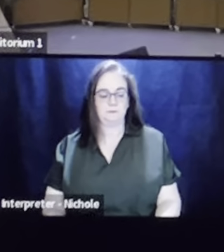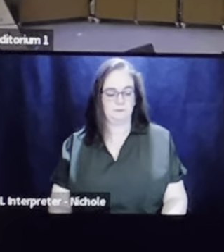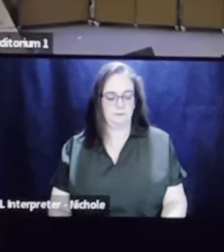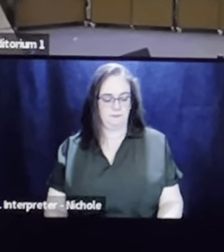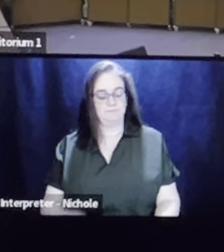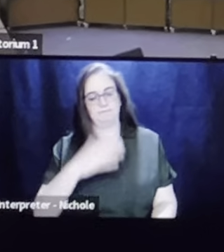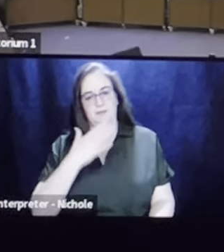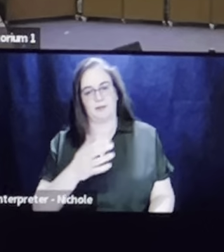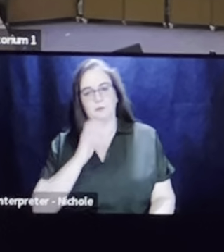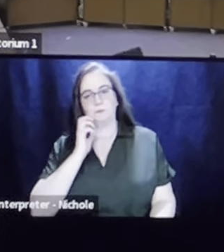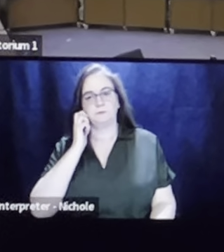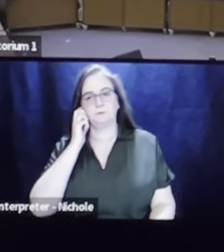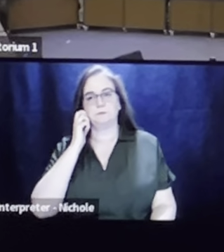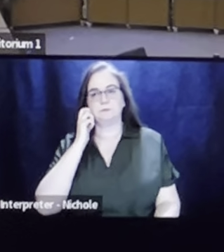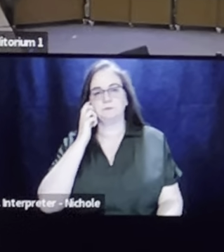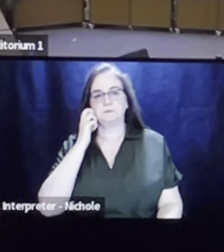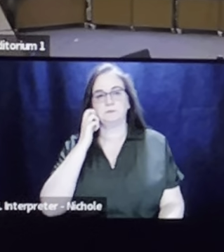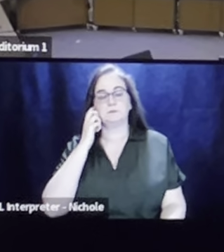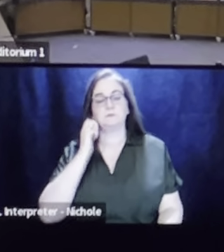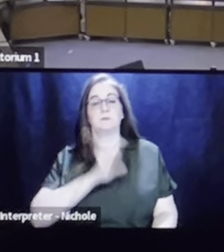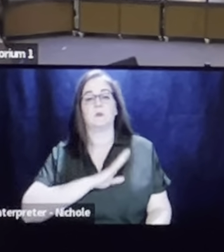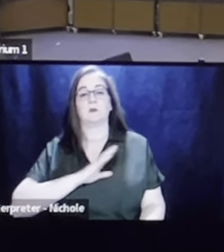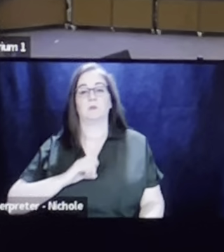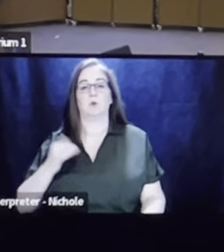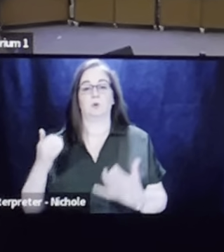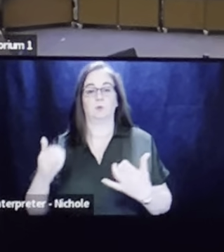Thank you. The board will now,